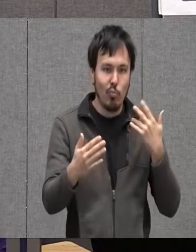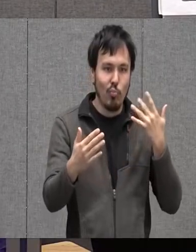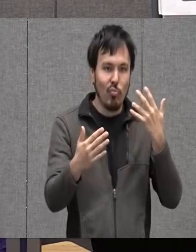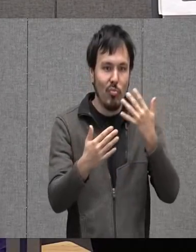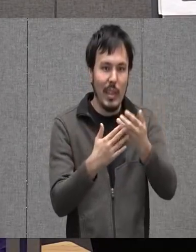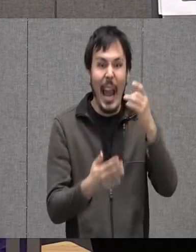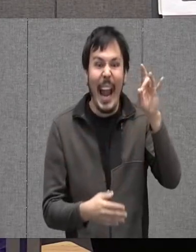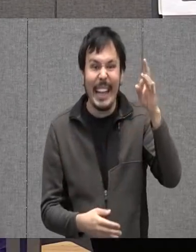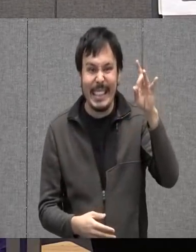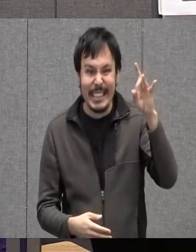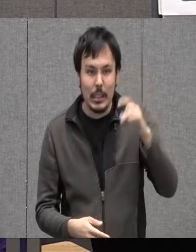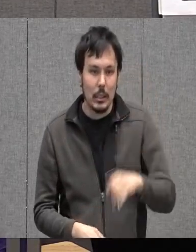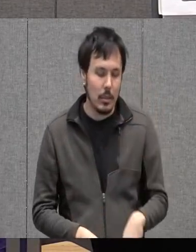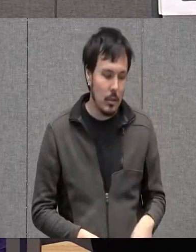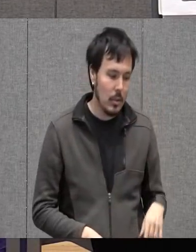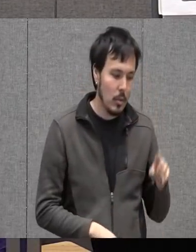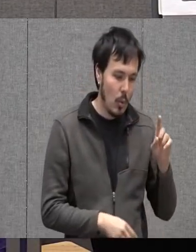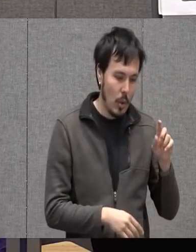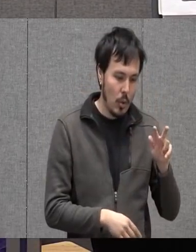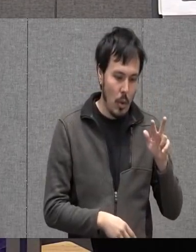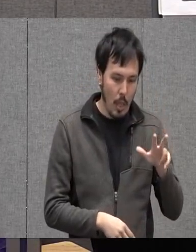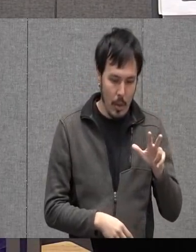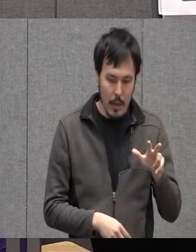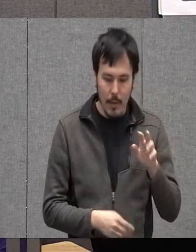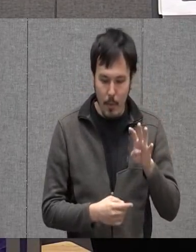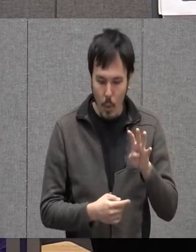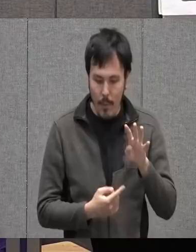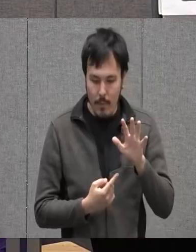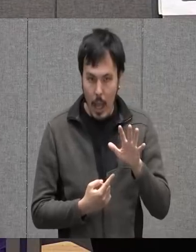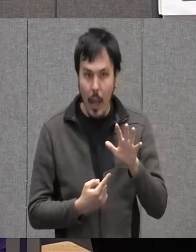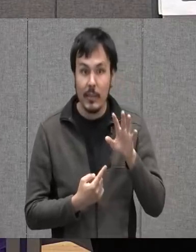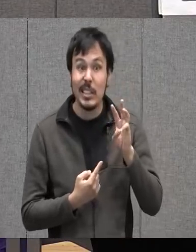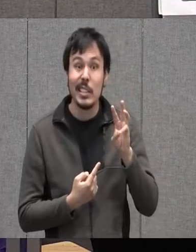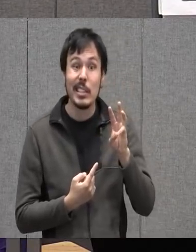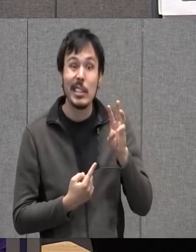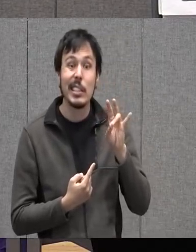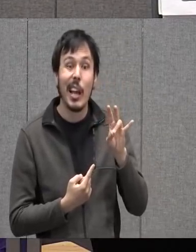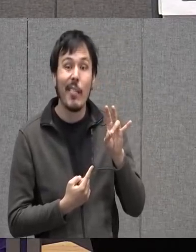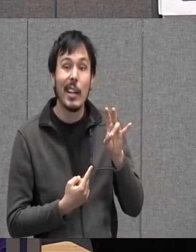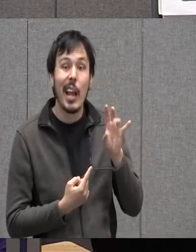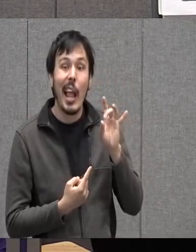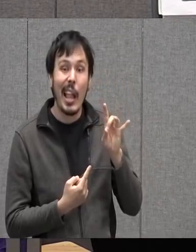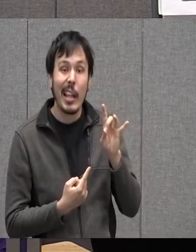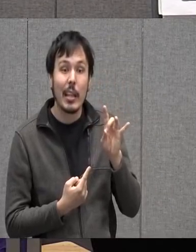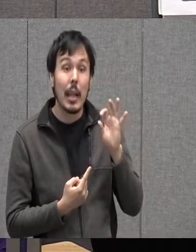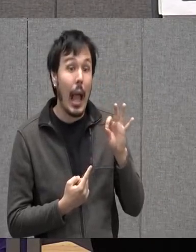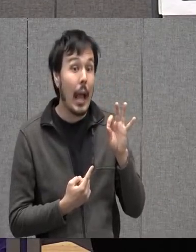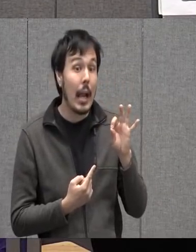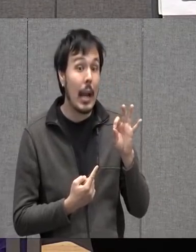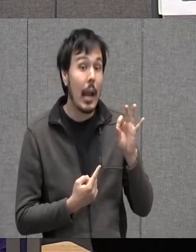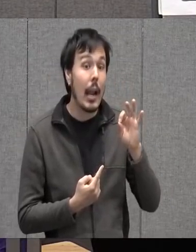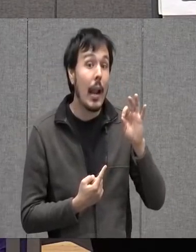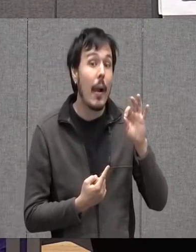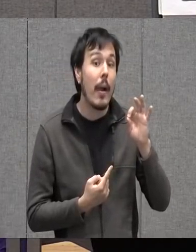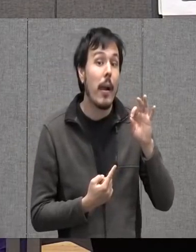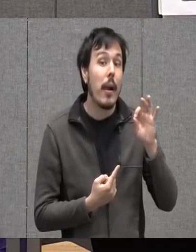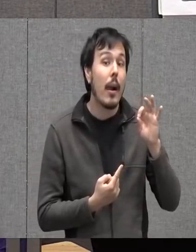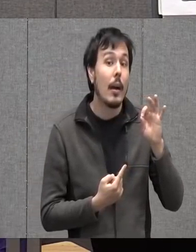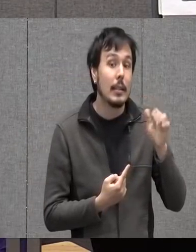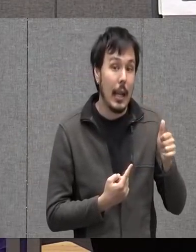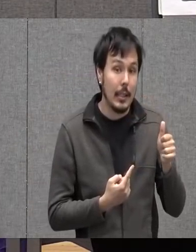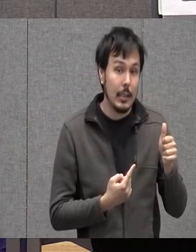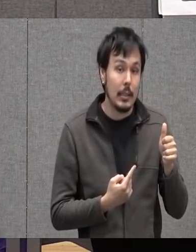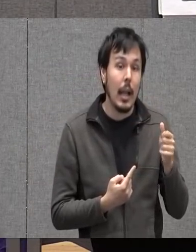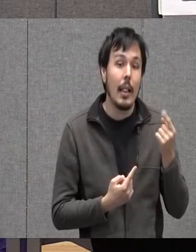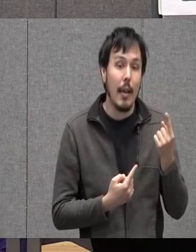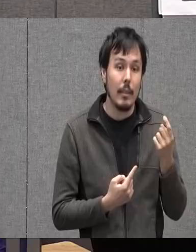1, 2, 3, 4, 5, 6, 7, 8, 9,